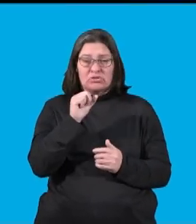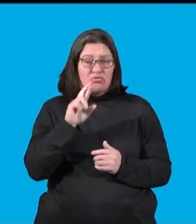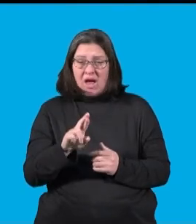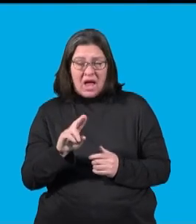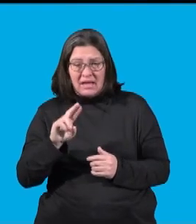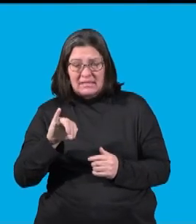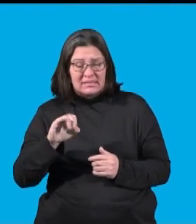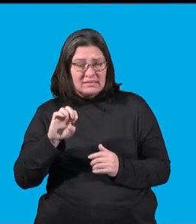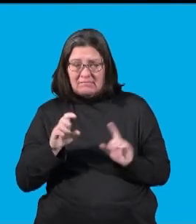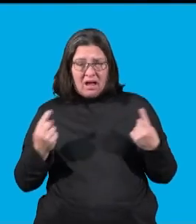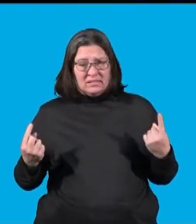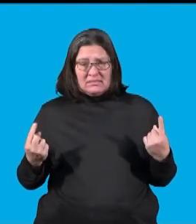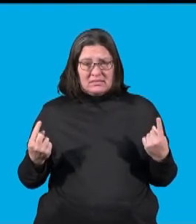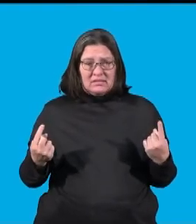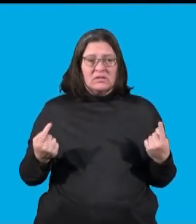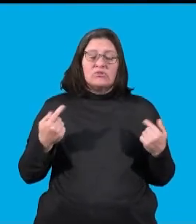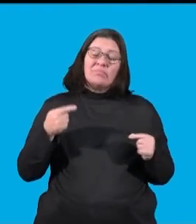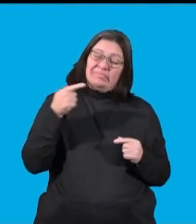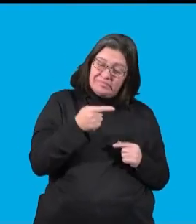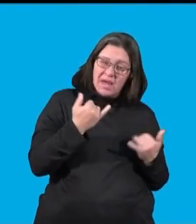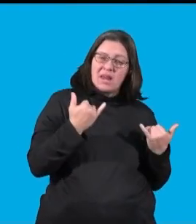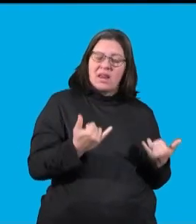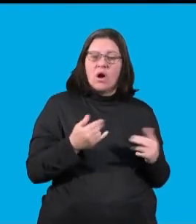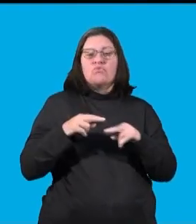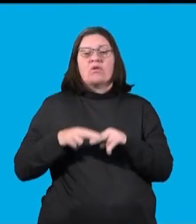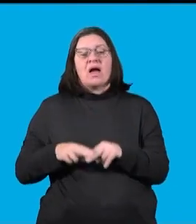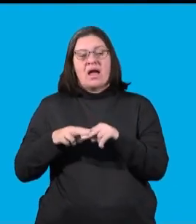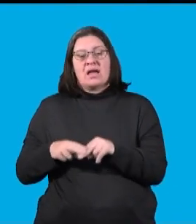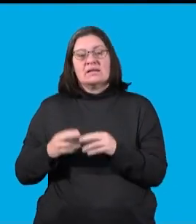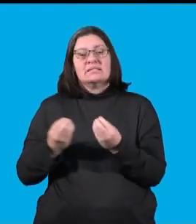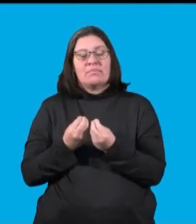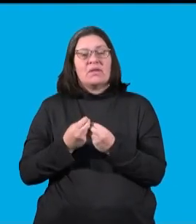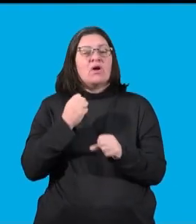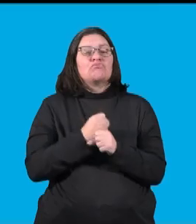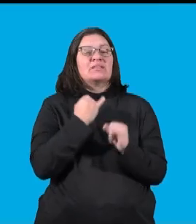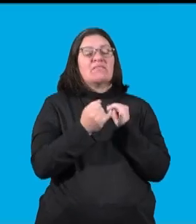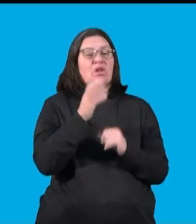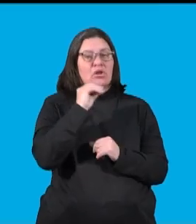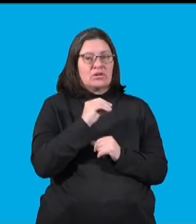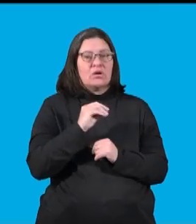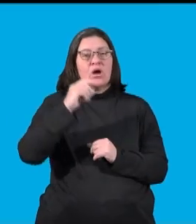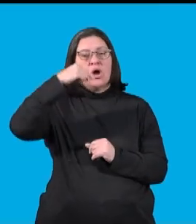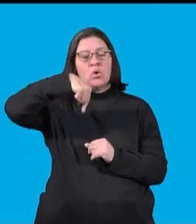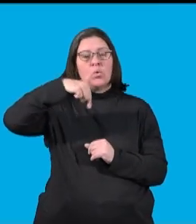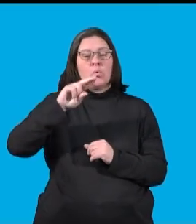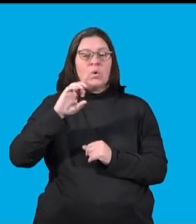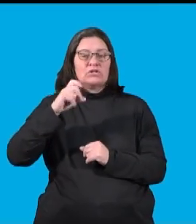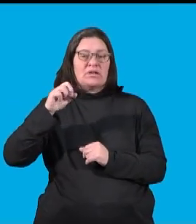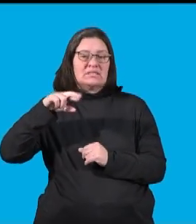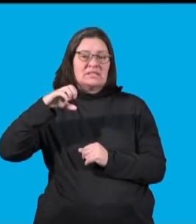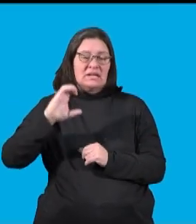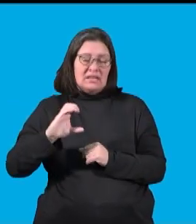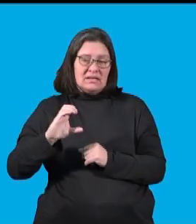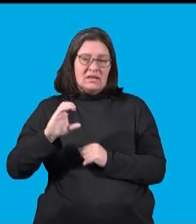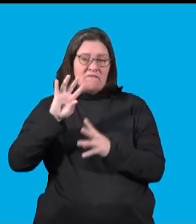cannot factorize that in the traditional sense. So this is when we rely on something we learned in grade 11 called the quadratic